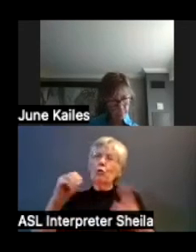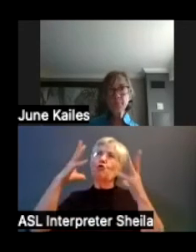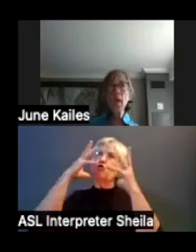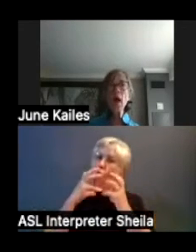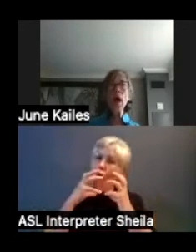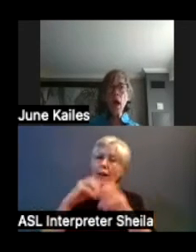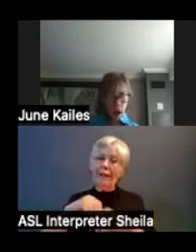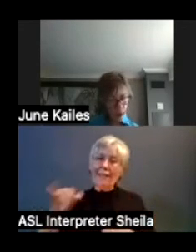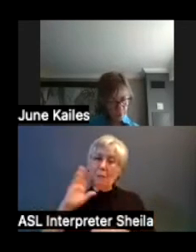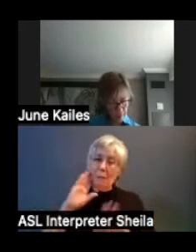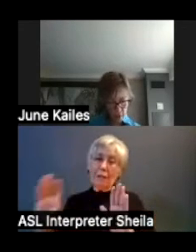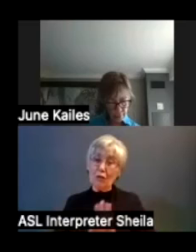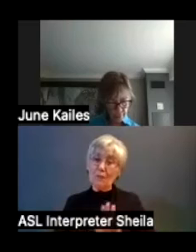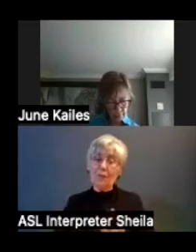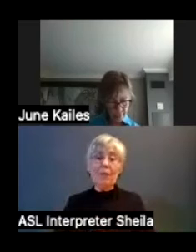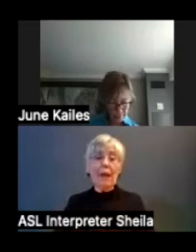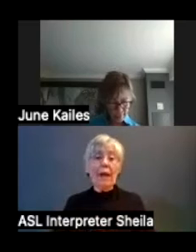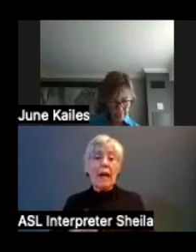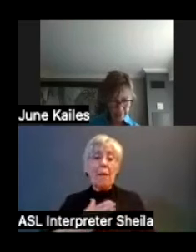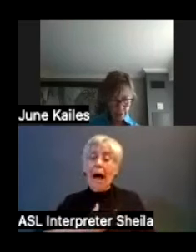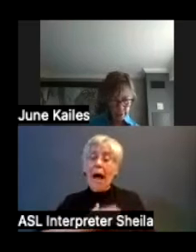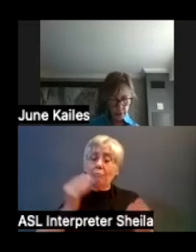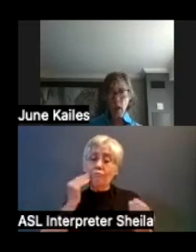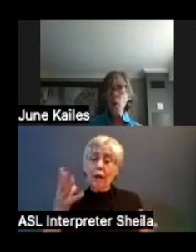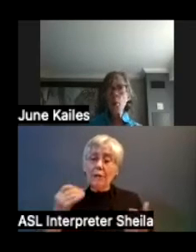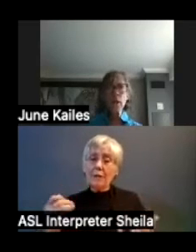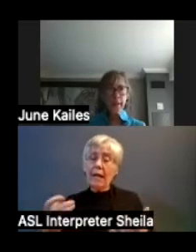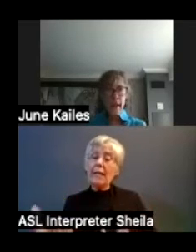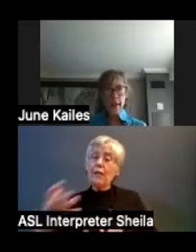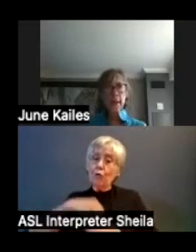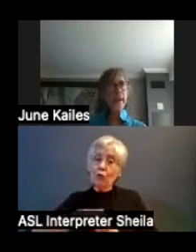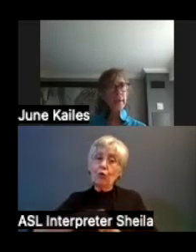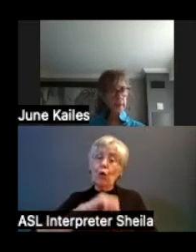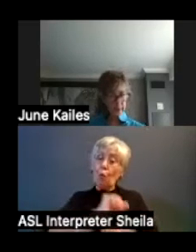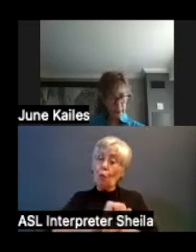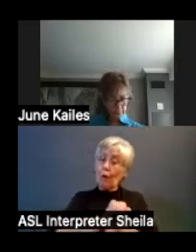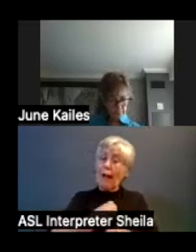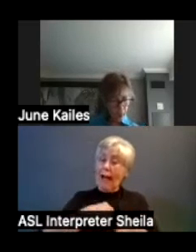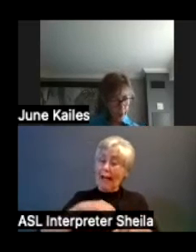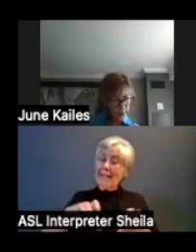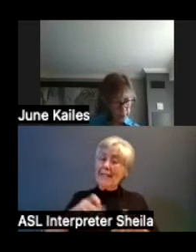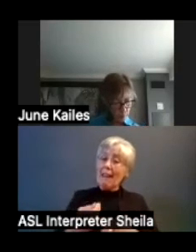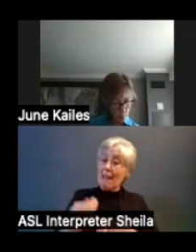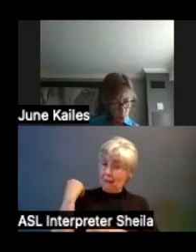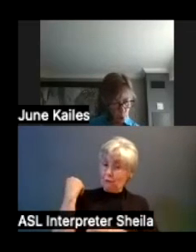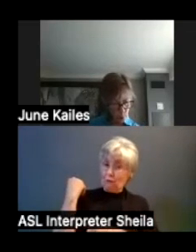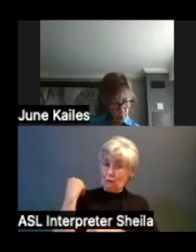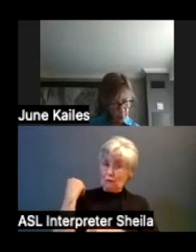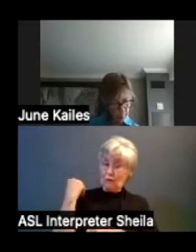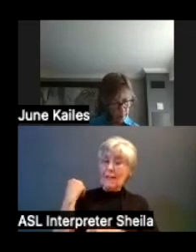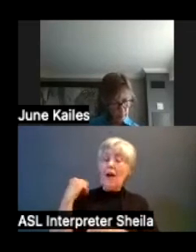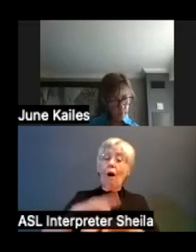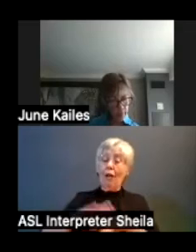frame. My content today integrates work that I did last year on this